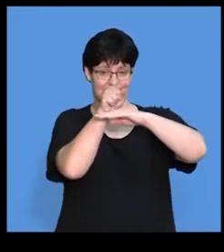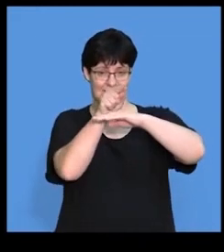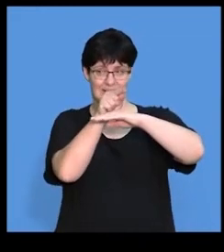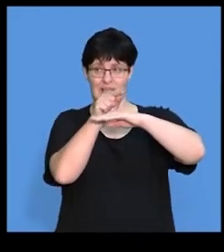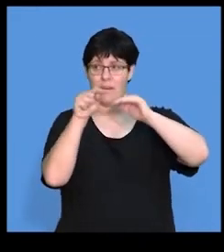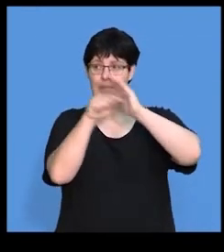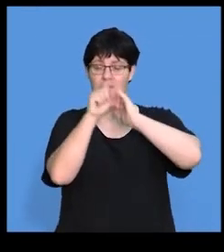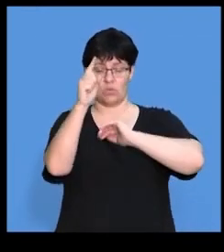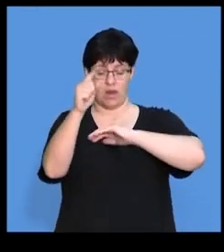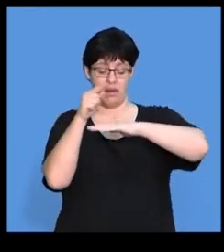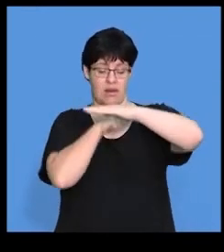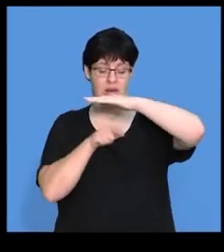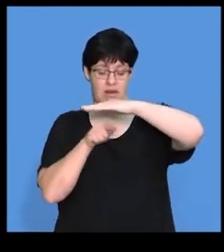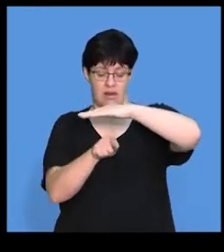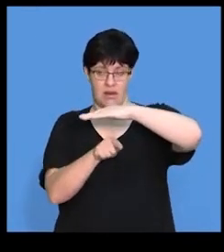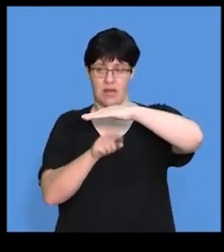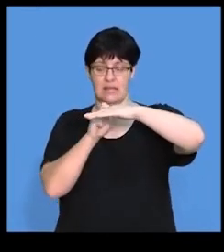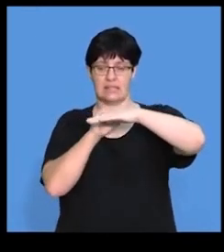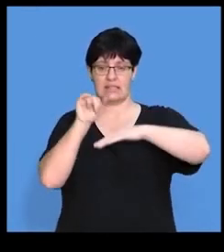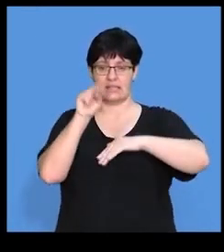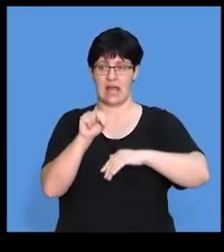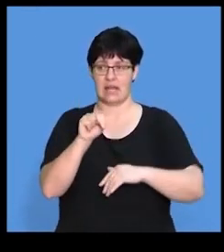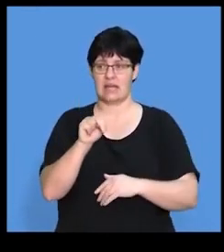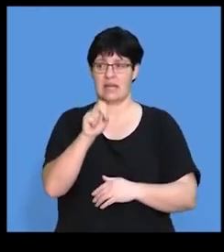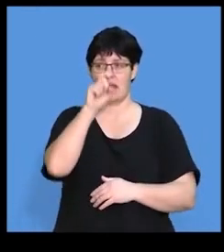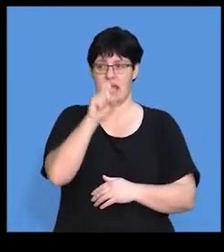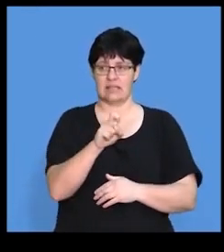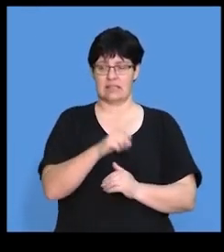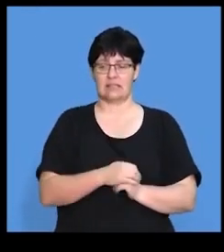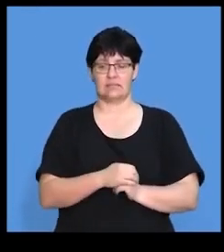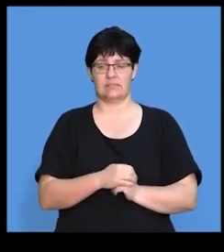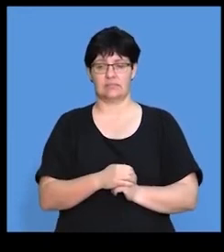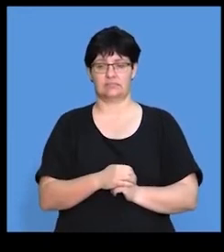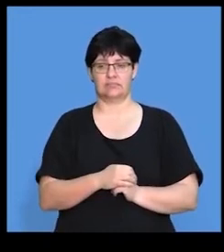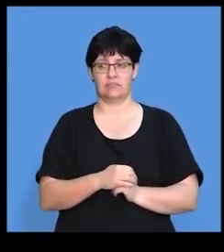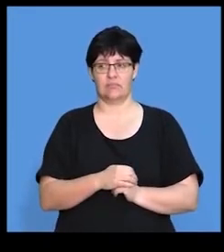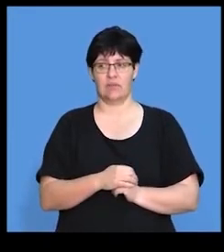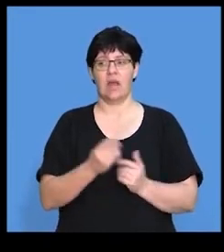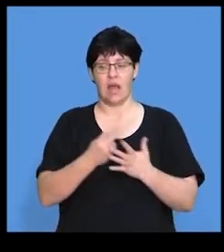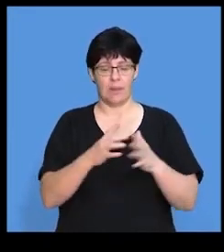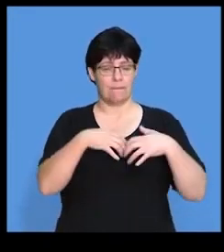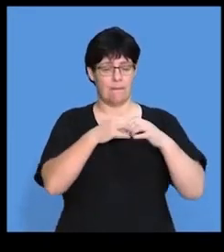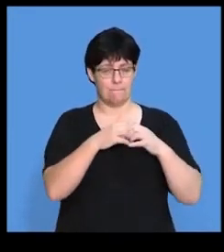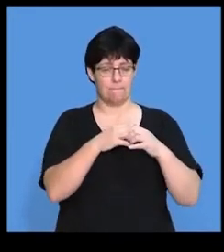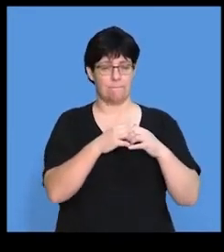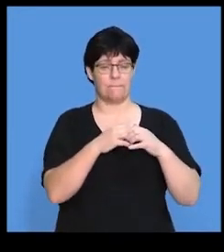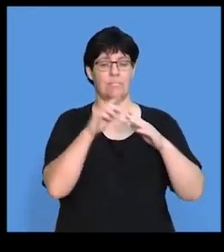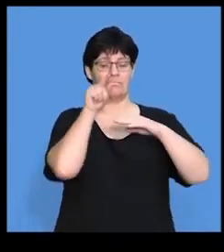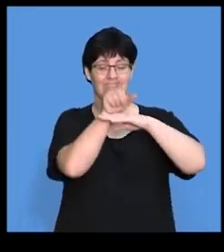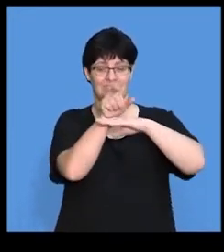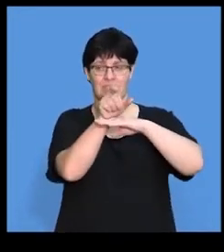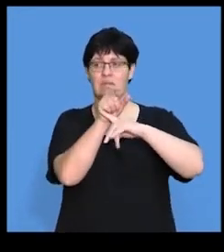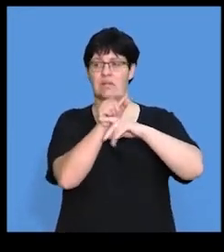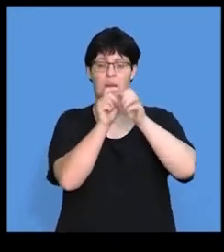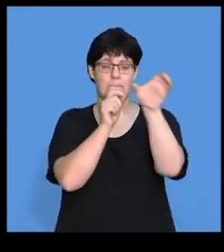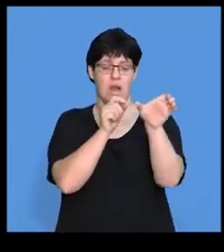numerator, cos x minus 1, and of course I have my sine x in the denominator. I can break that numerator up and